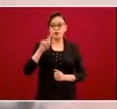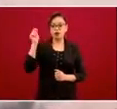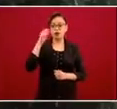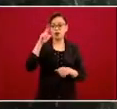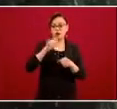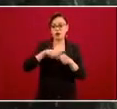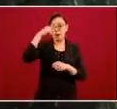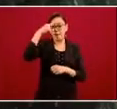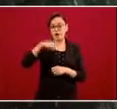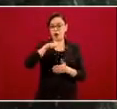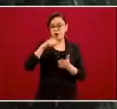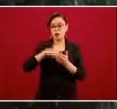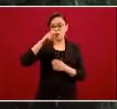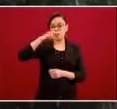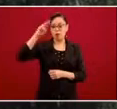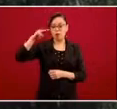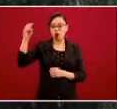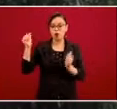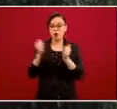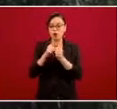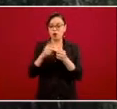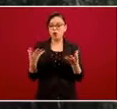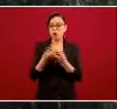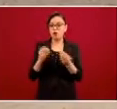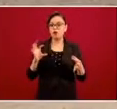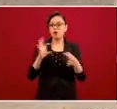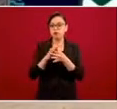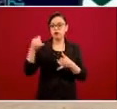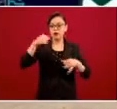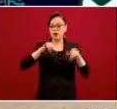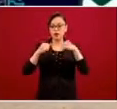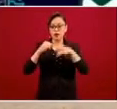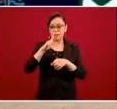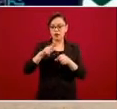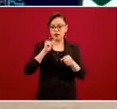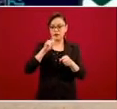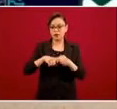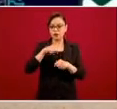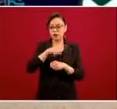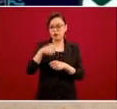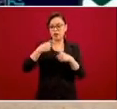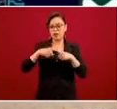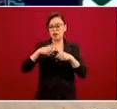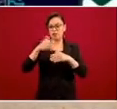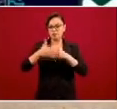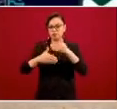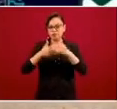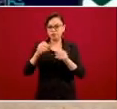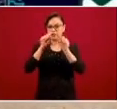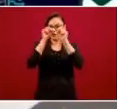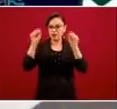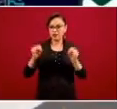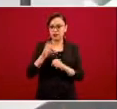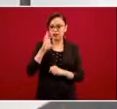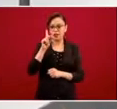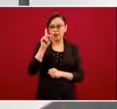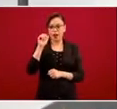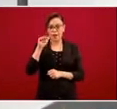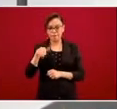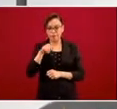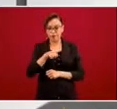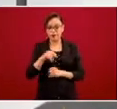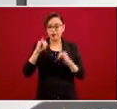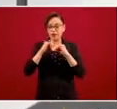The Mexico National Technological Institution, the Morelia campus, in collaboration with